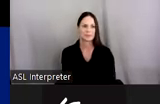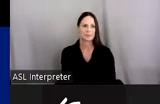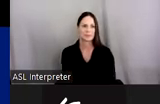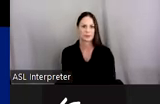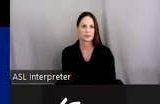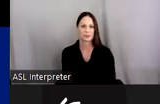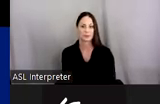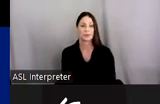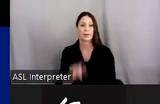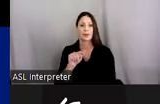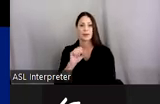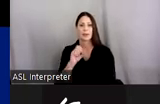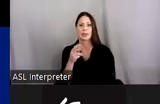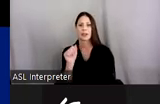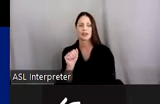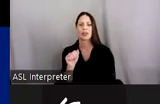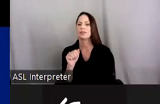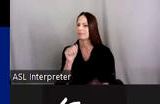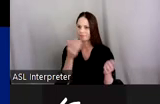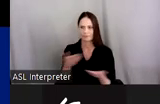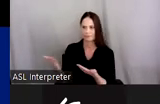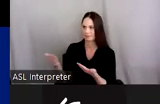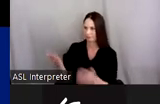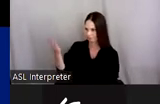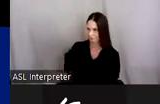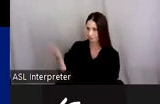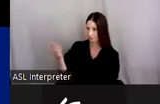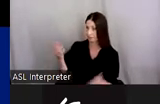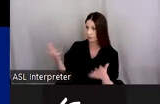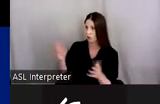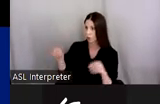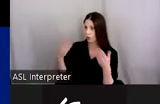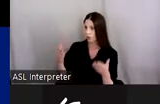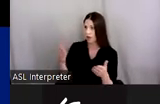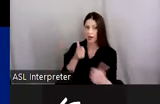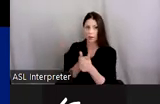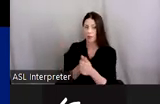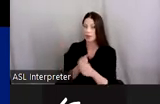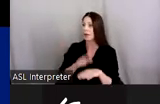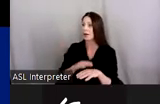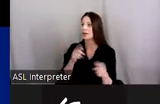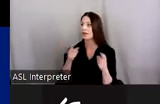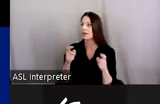Hey, Tasha, so this is all you. Do you want to give us an update on the governance subcommittee?